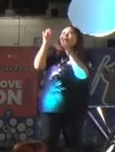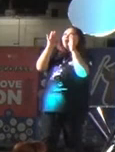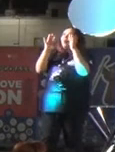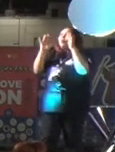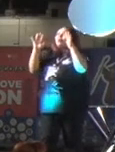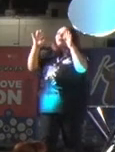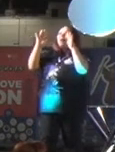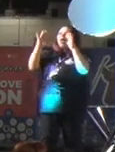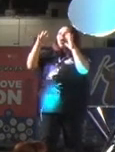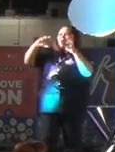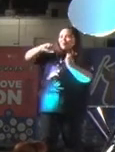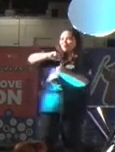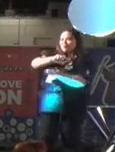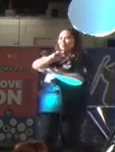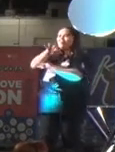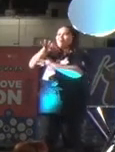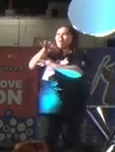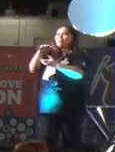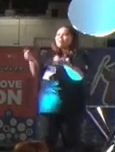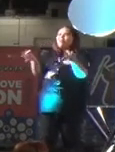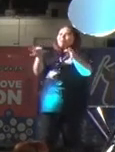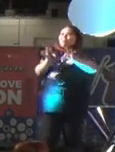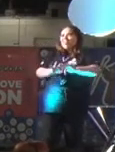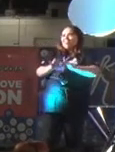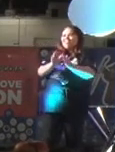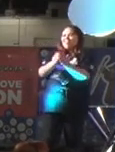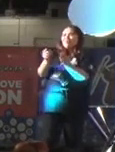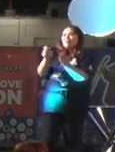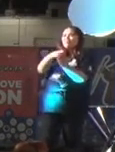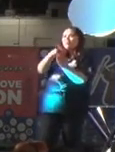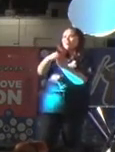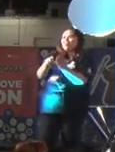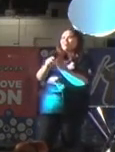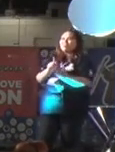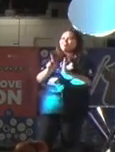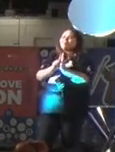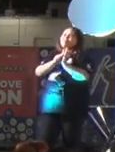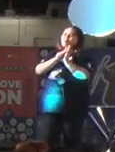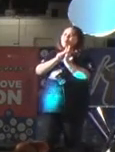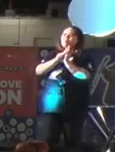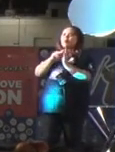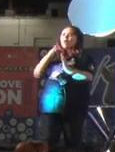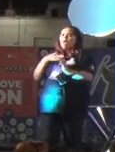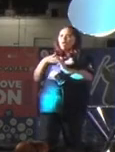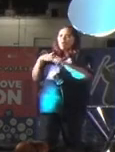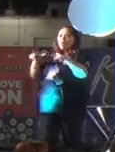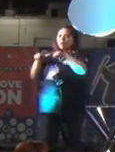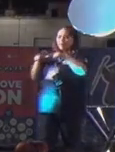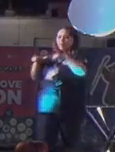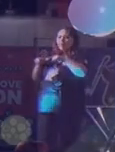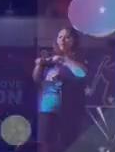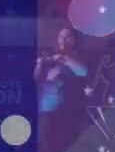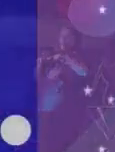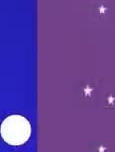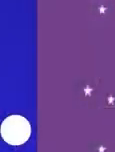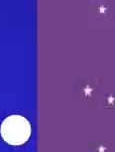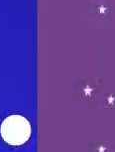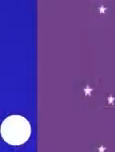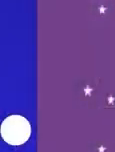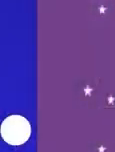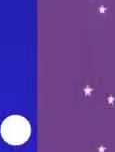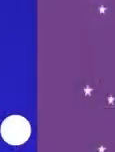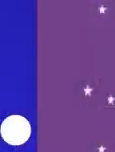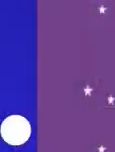book. I worked in lots of different media. This is a still from a virtual reality film I